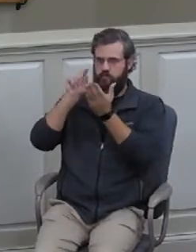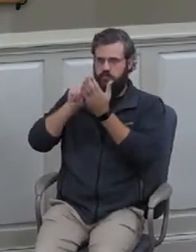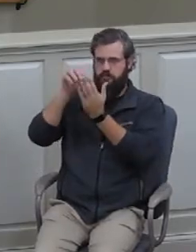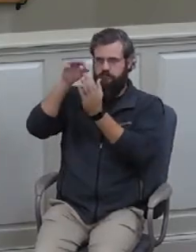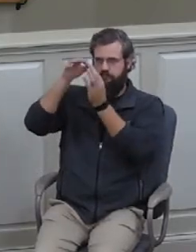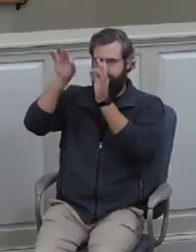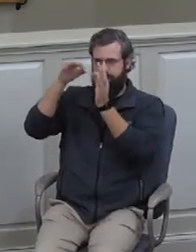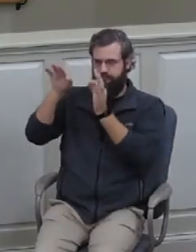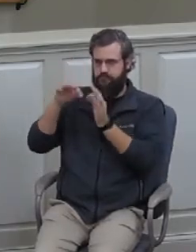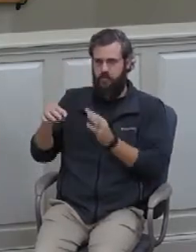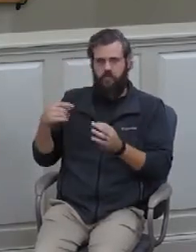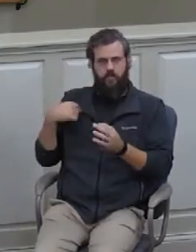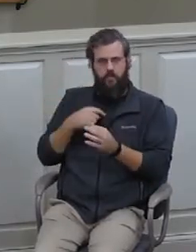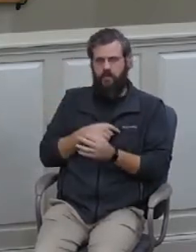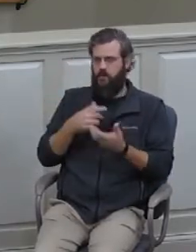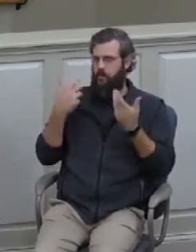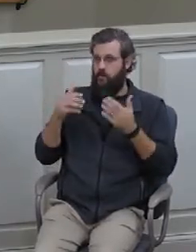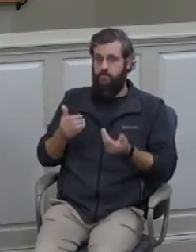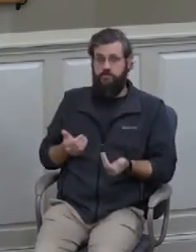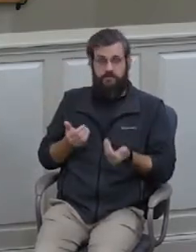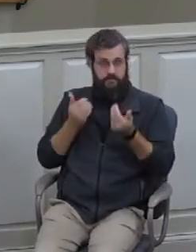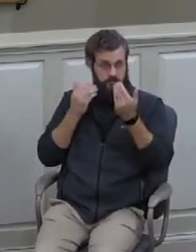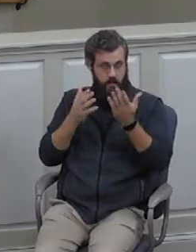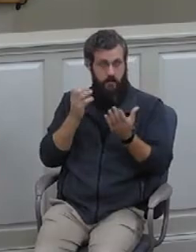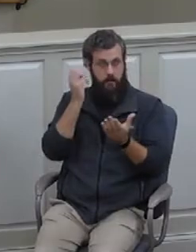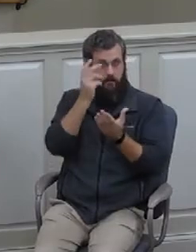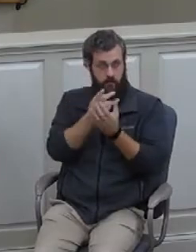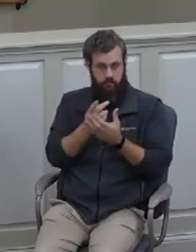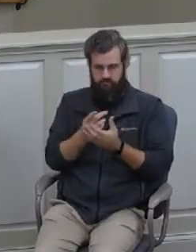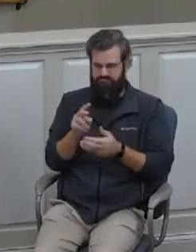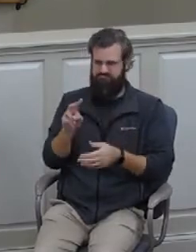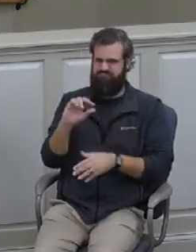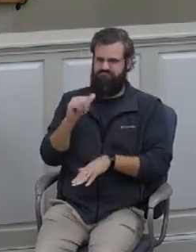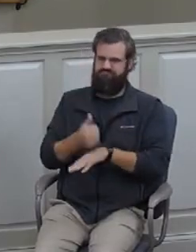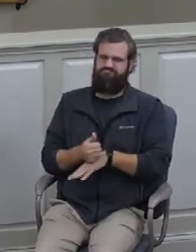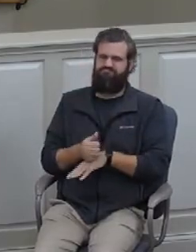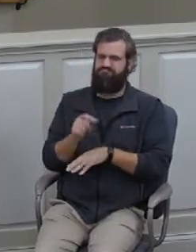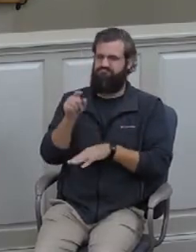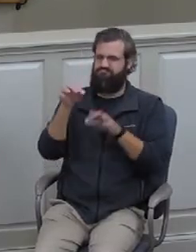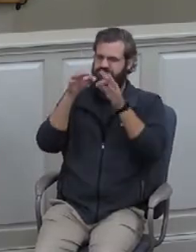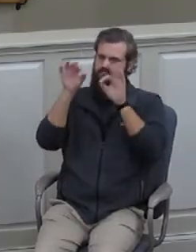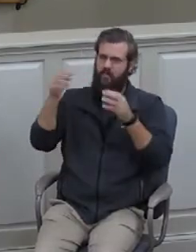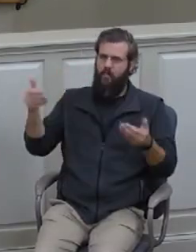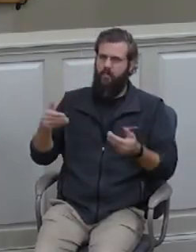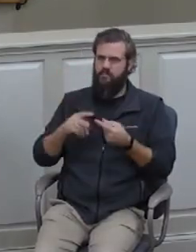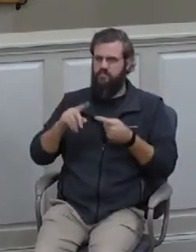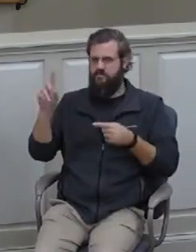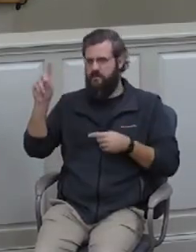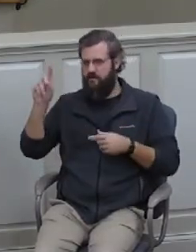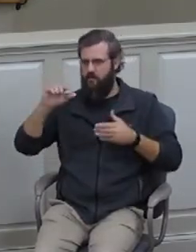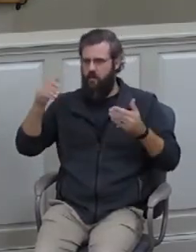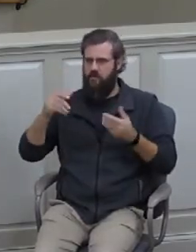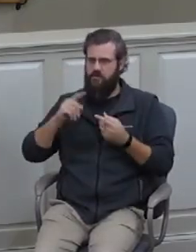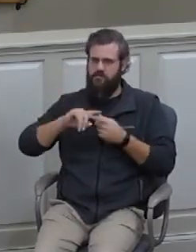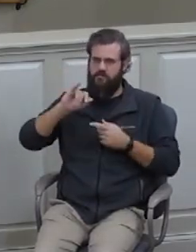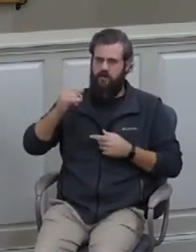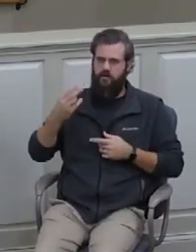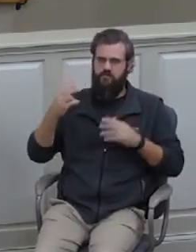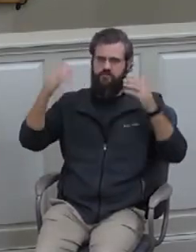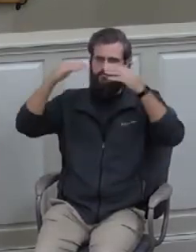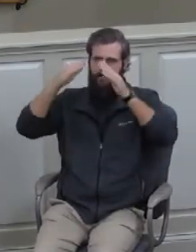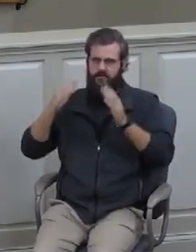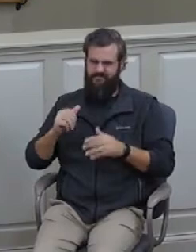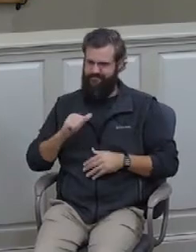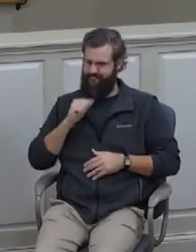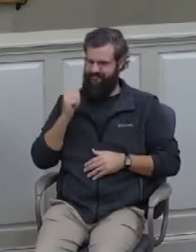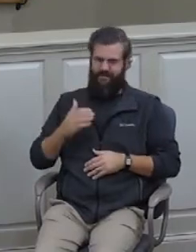and then get it approved and then not be satisfied with whether it says welcome to Danville or welcome to JH's house or wherever. But we want